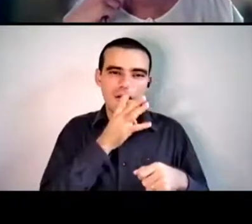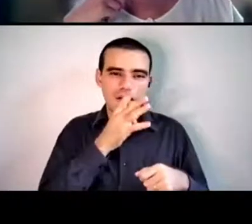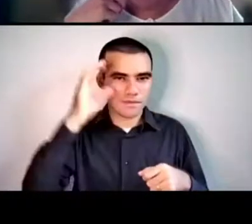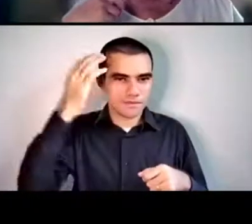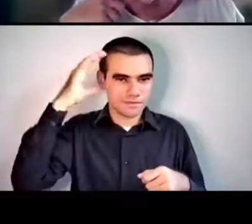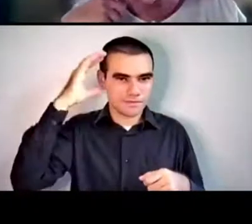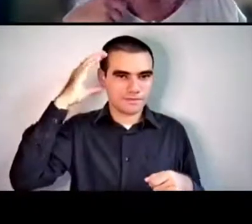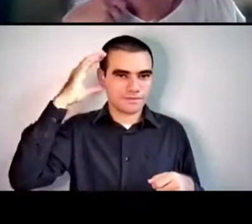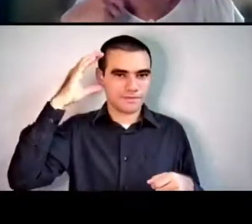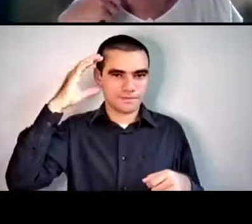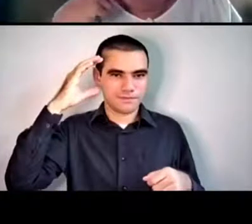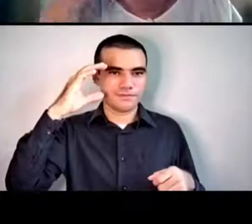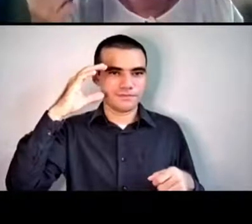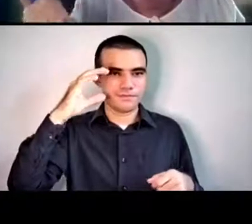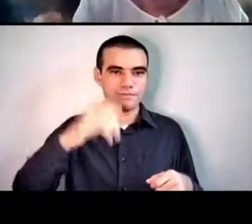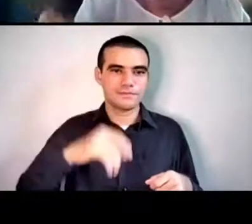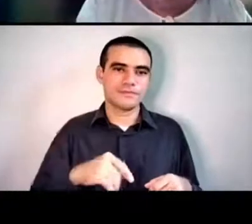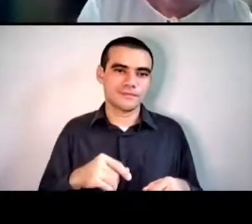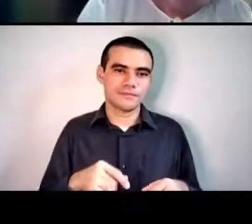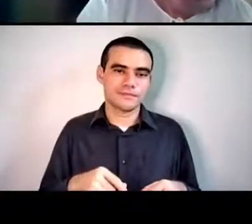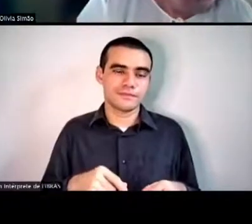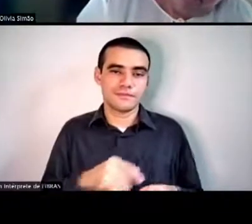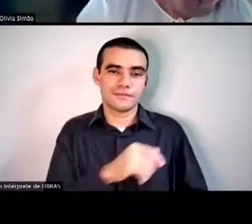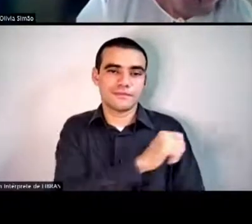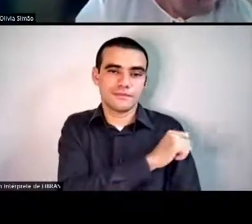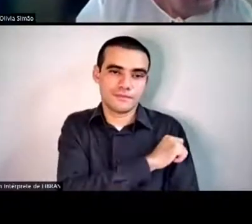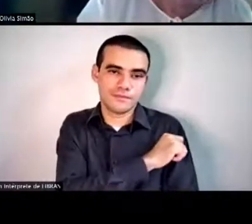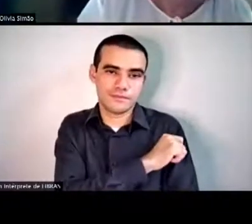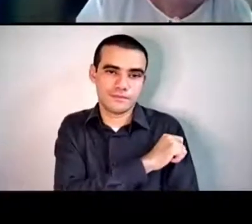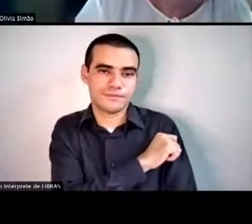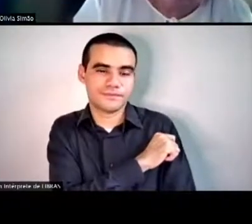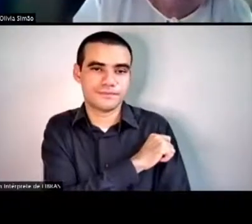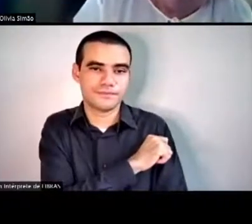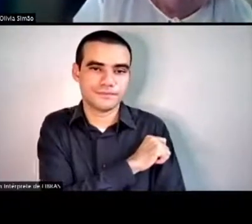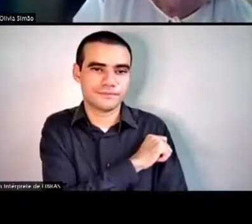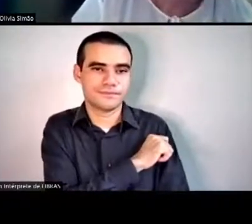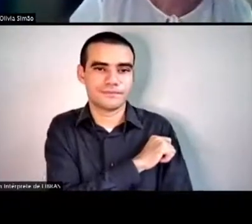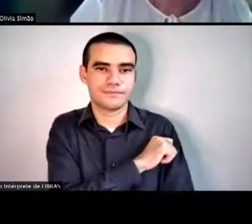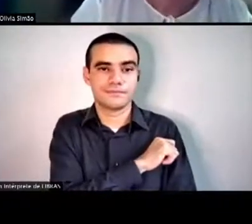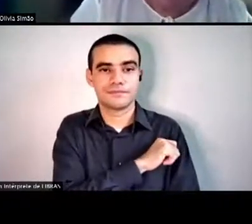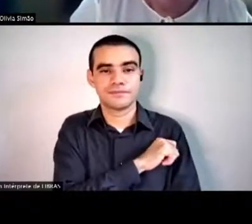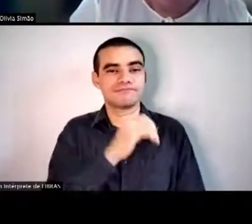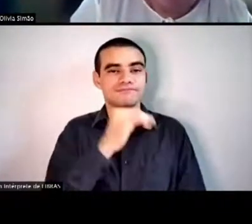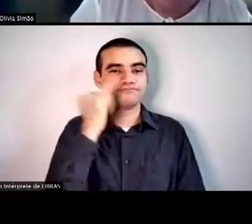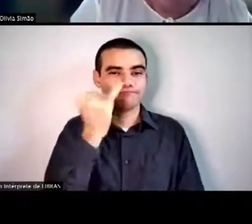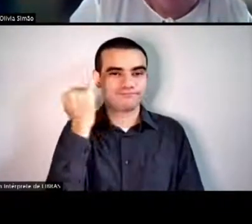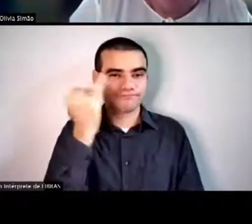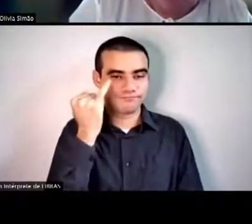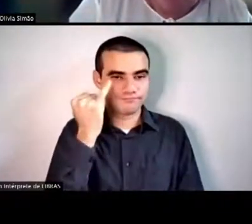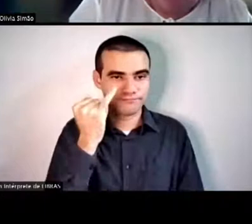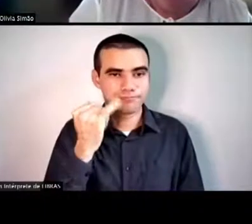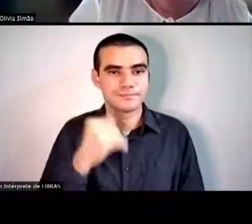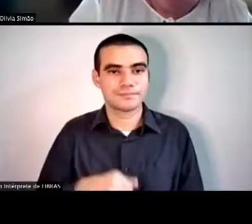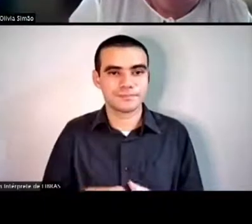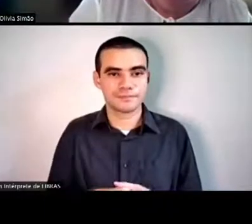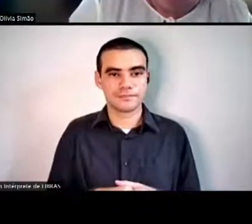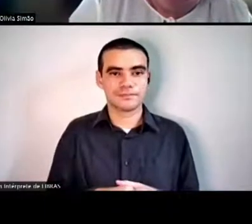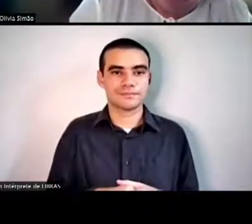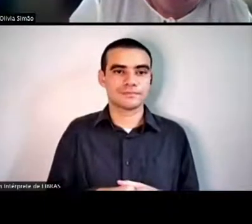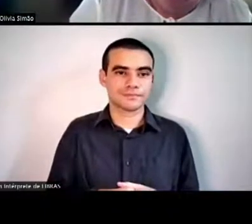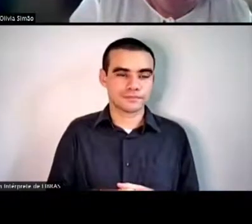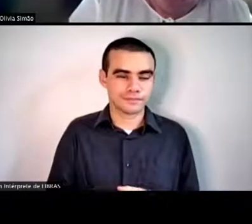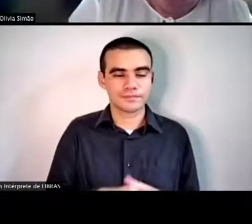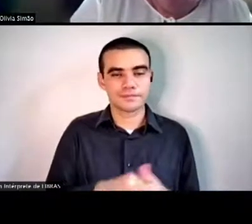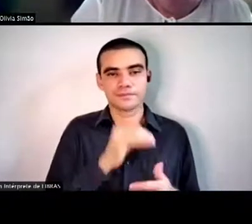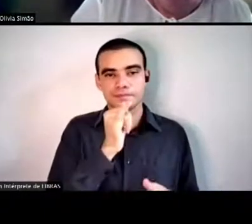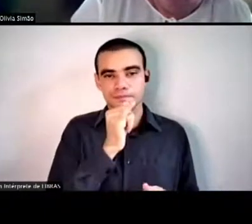this scientific knowledge that is generated with the students in the high school. This is critical.